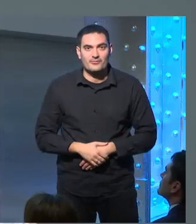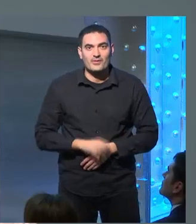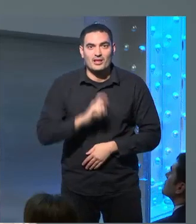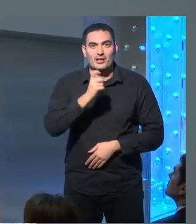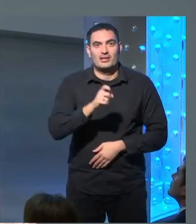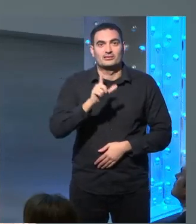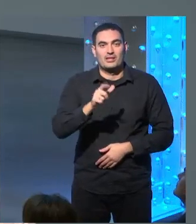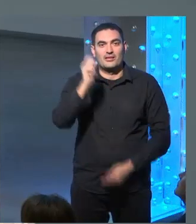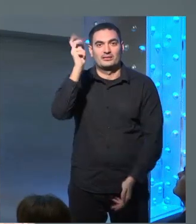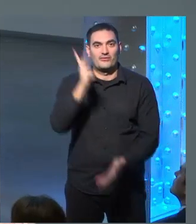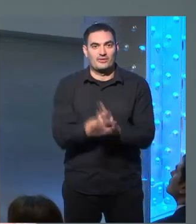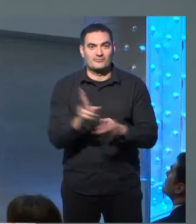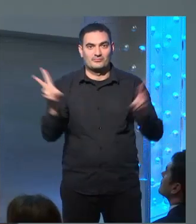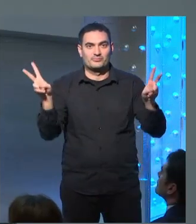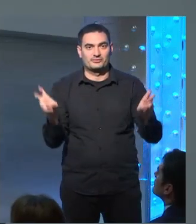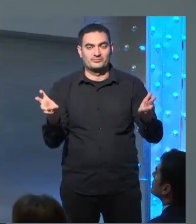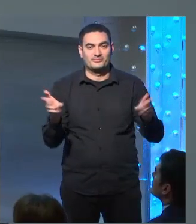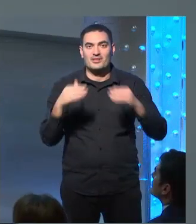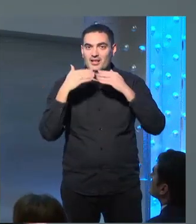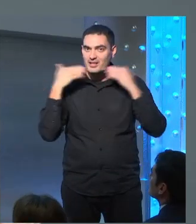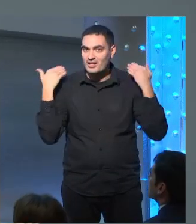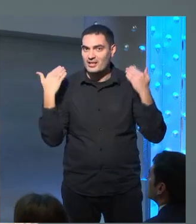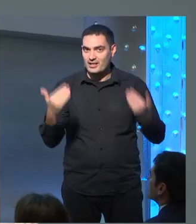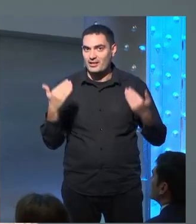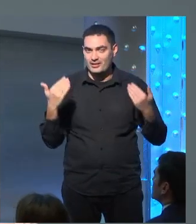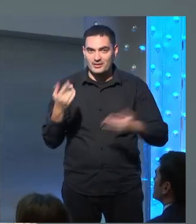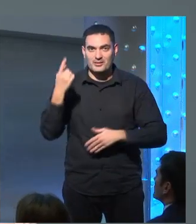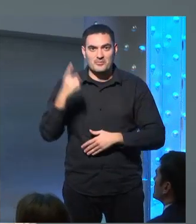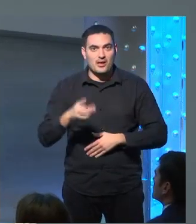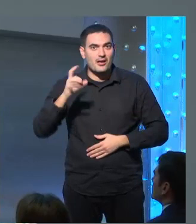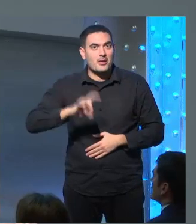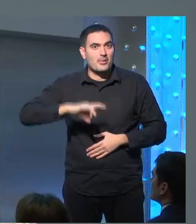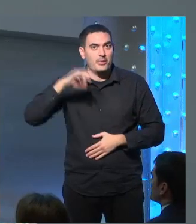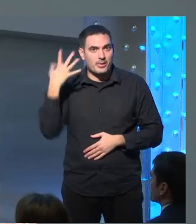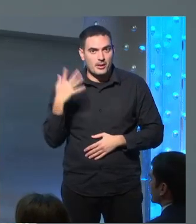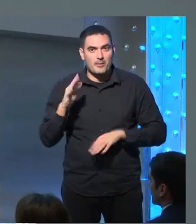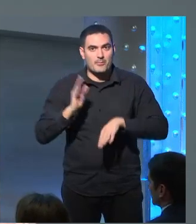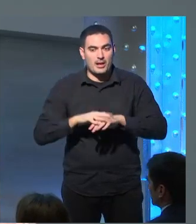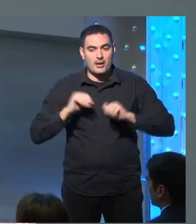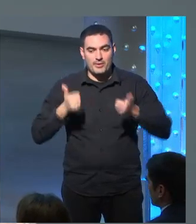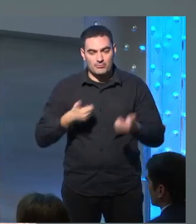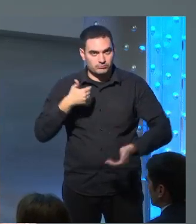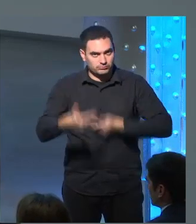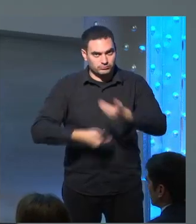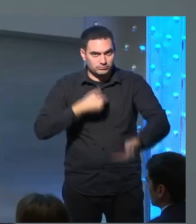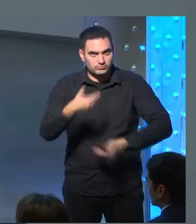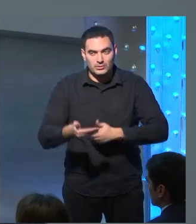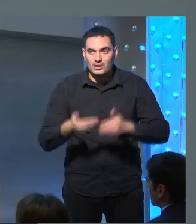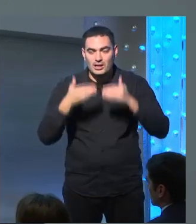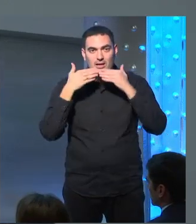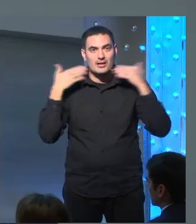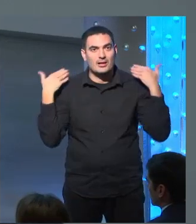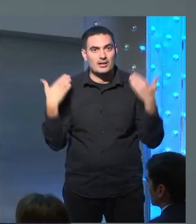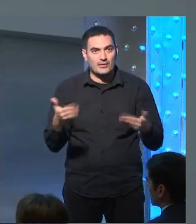that you are presenting to us, XLDesafío. I would like to thank all those who had the